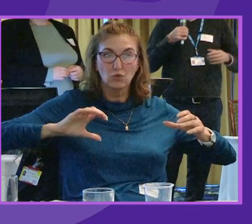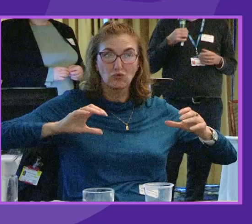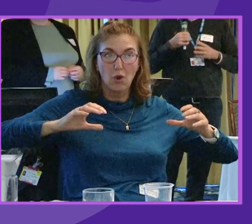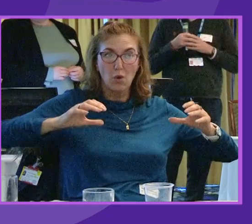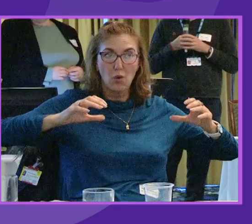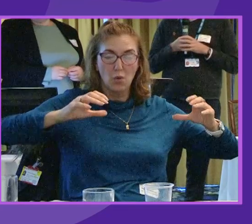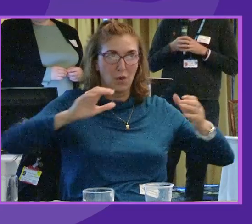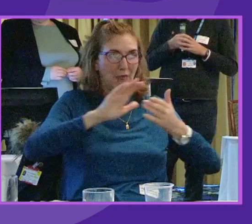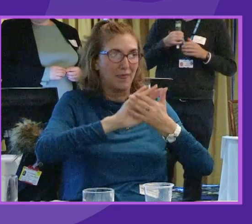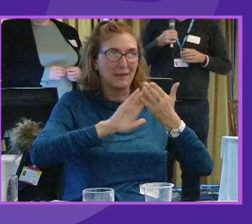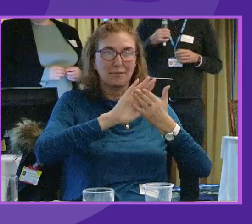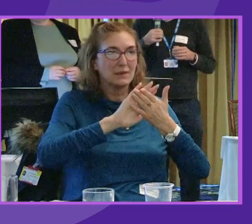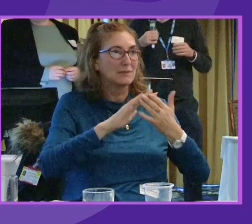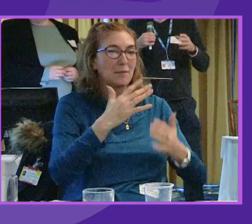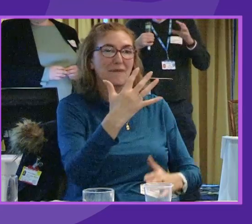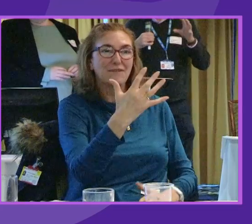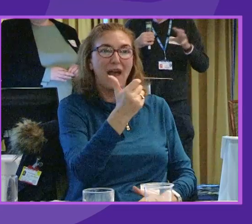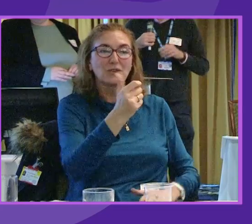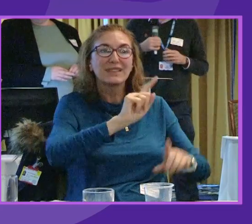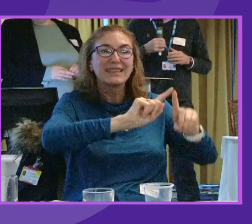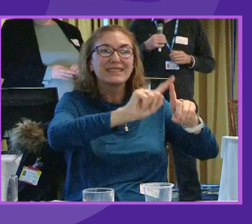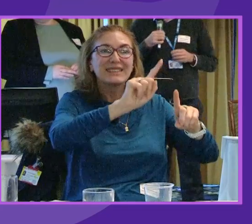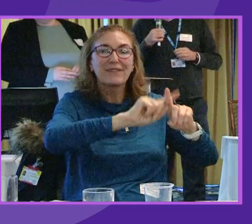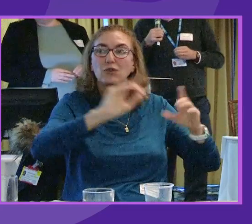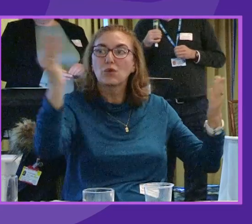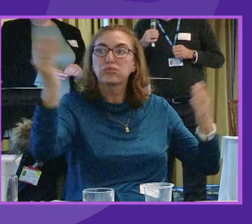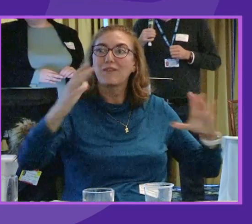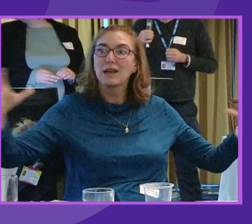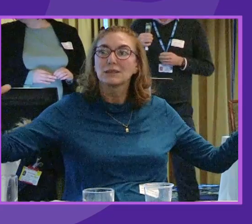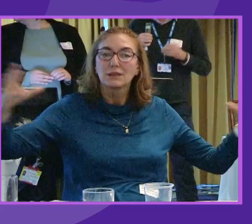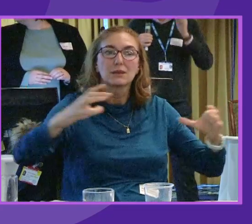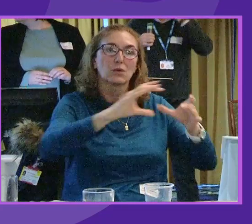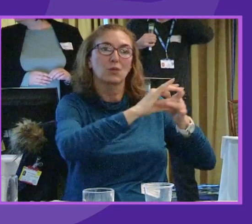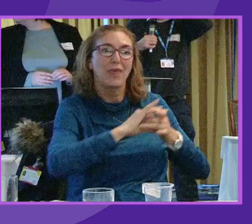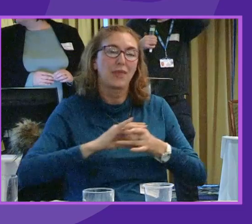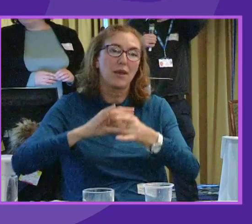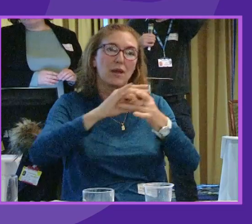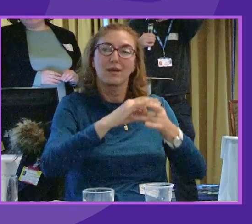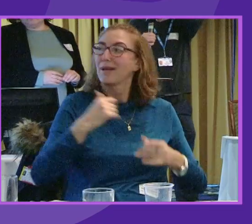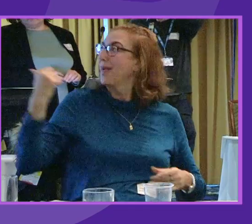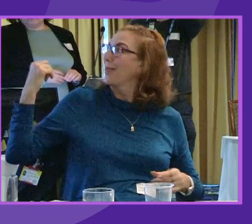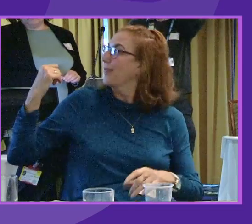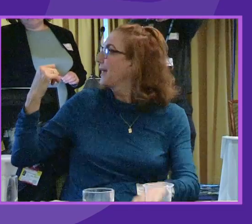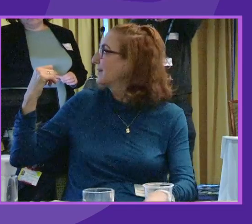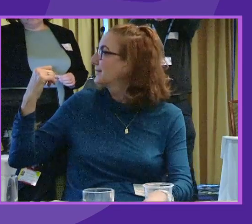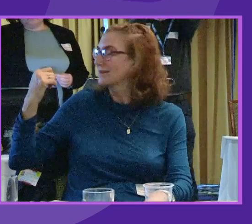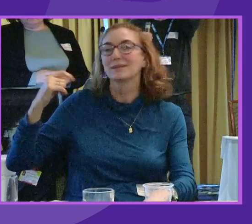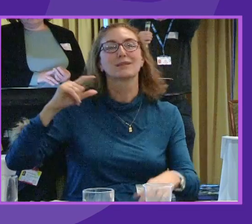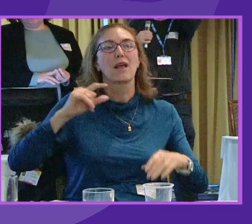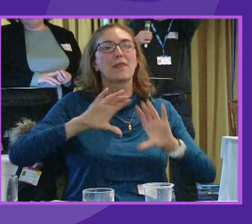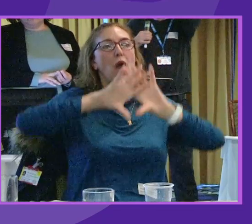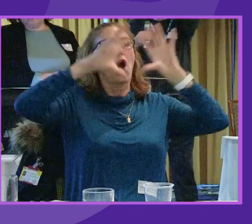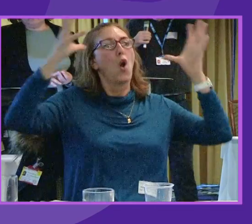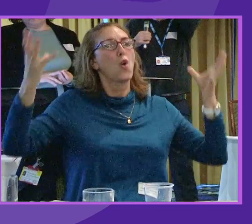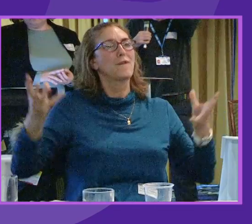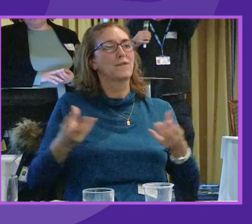6, maybe more different providers all hopefully working together as one team. So this kind of little flow chart here is